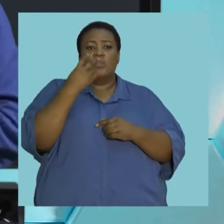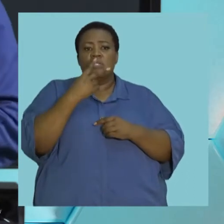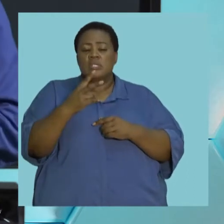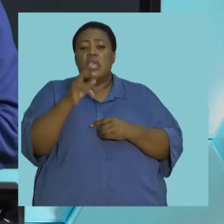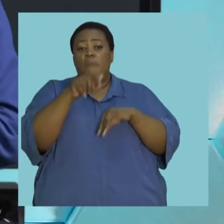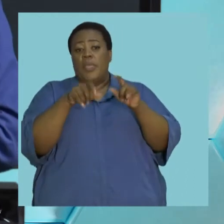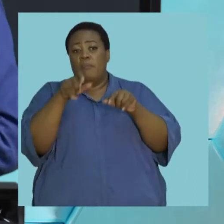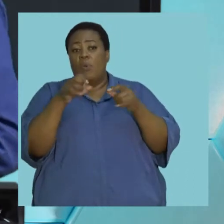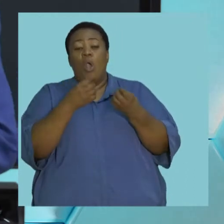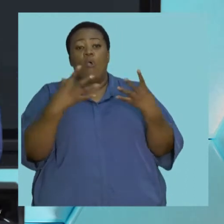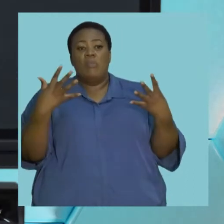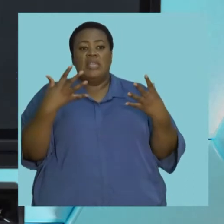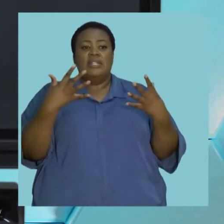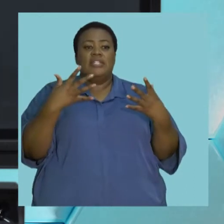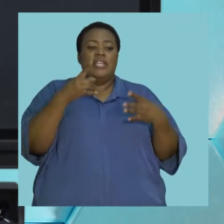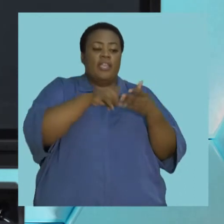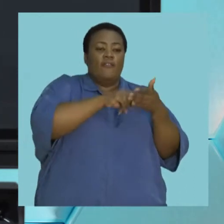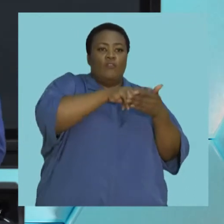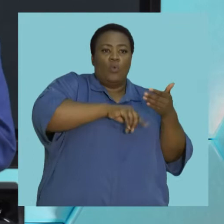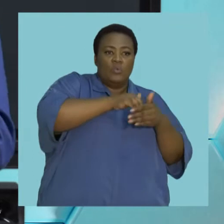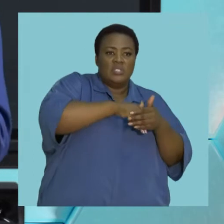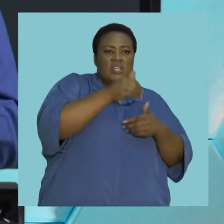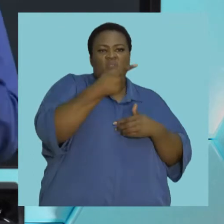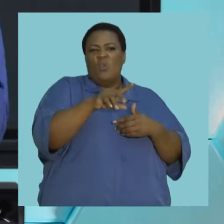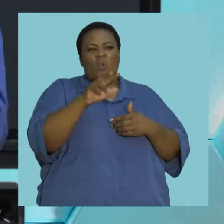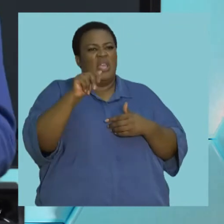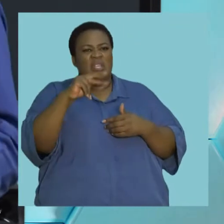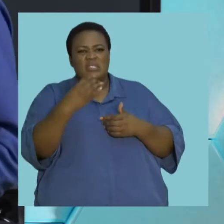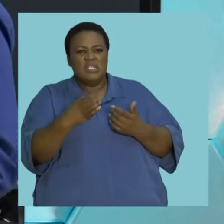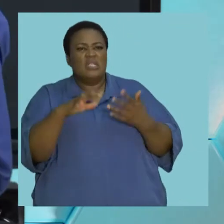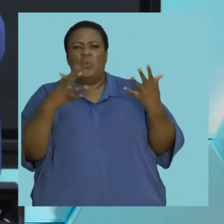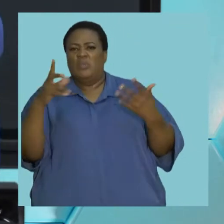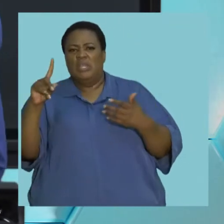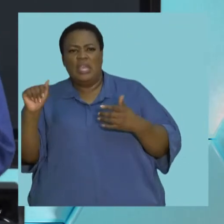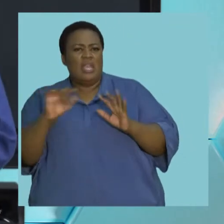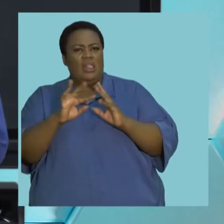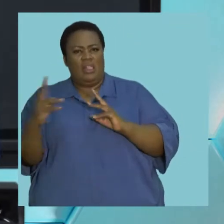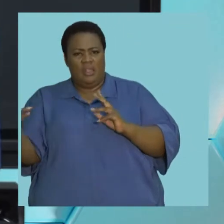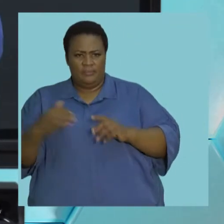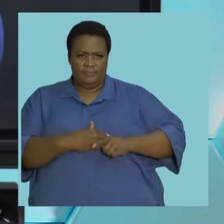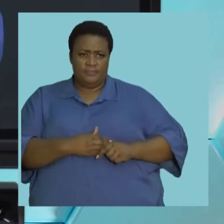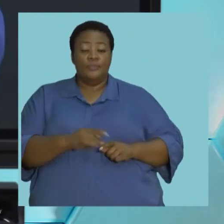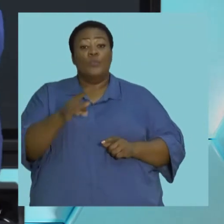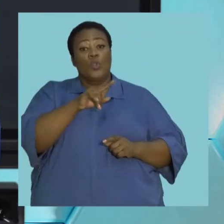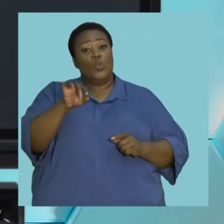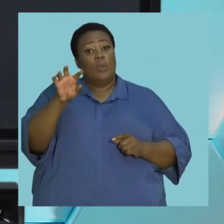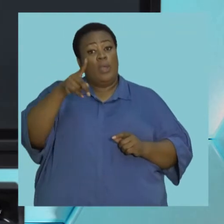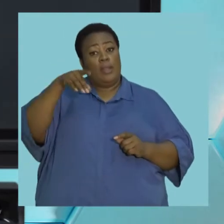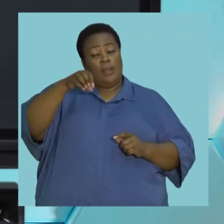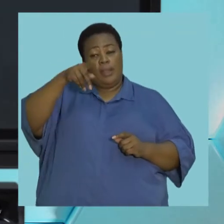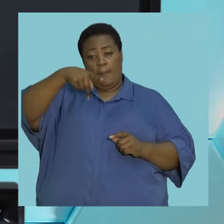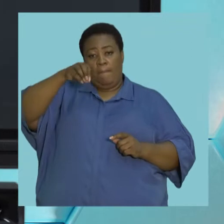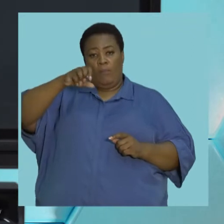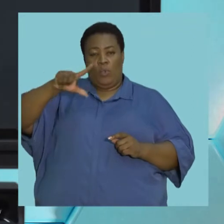have voted for someone, and that's often counting the number of individuals voting. So we refer to that as polls.